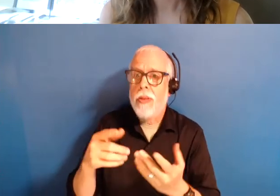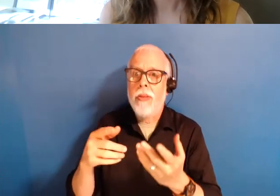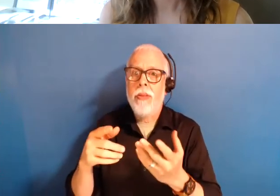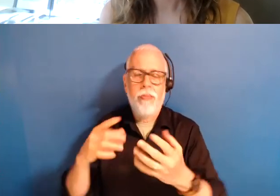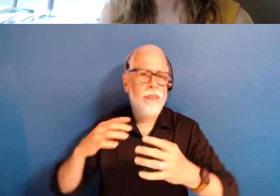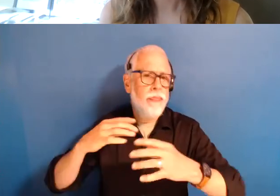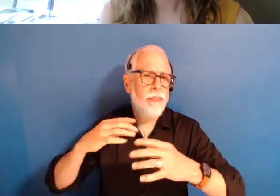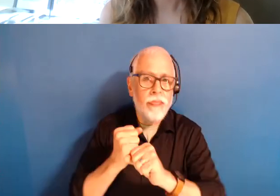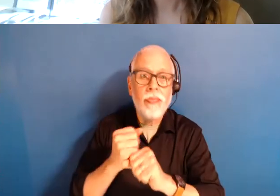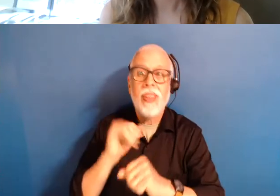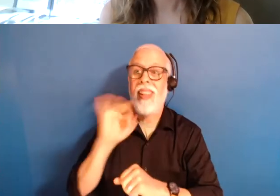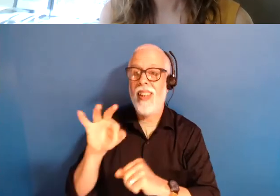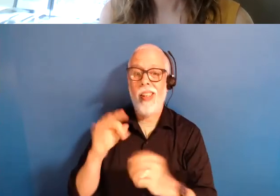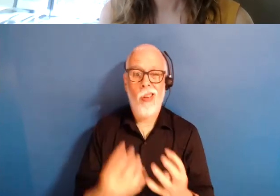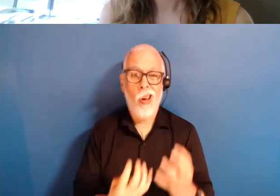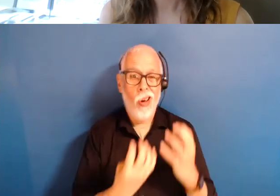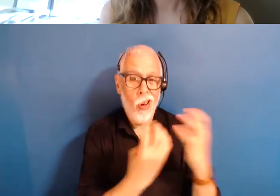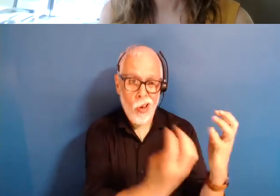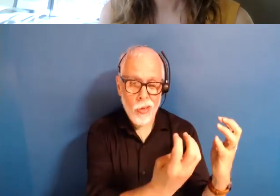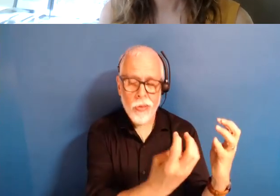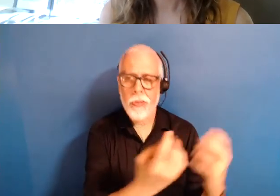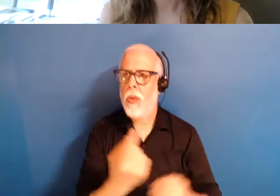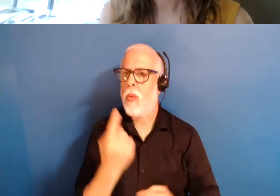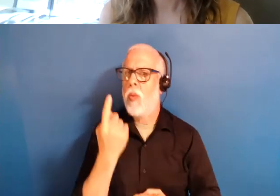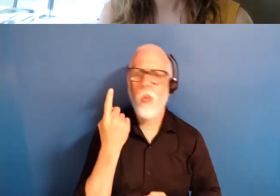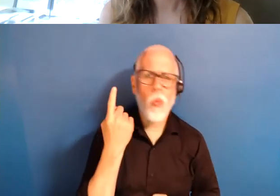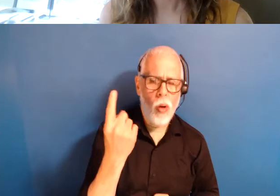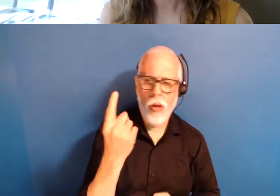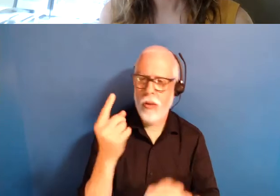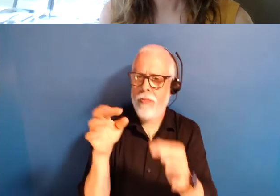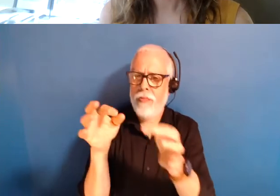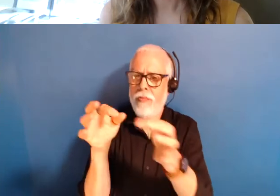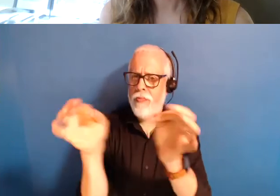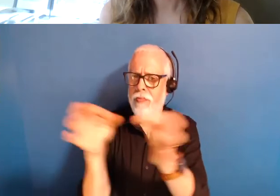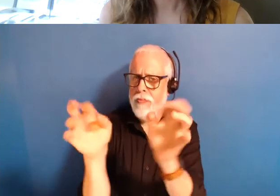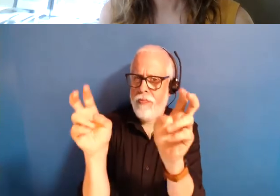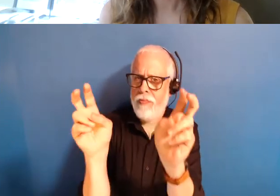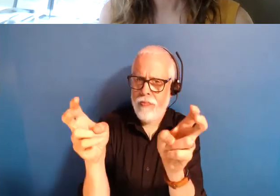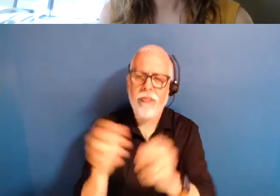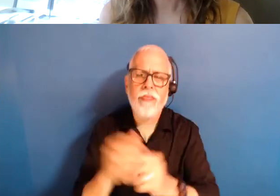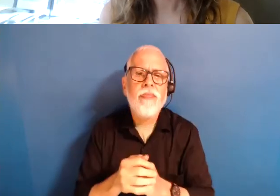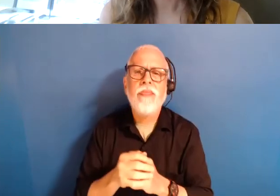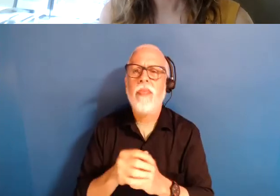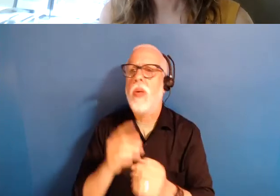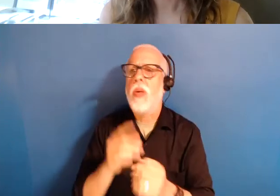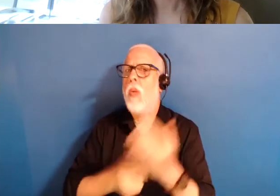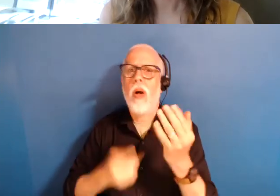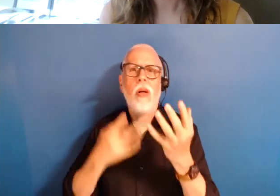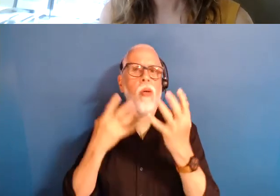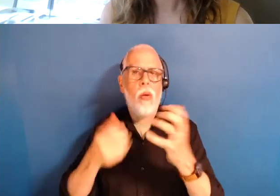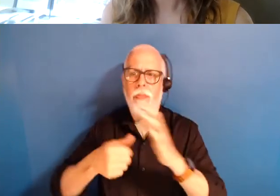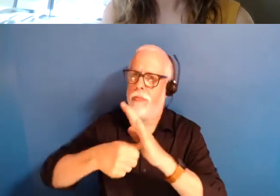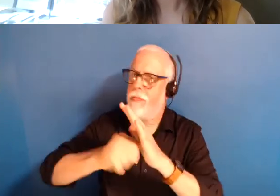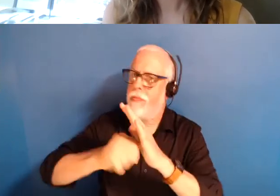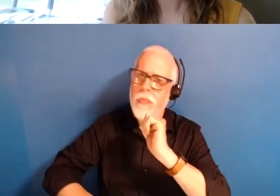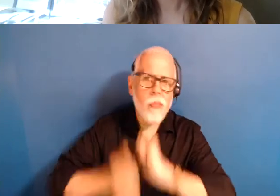summary. So if our audience could take just one piece of information from this event, what would you want it to be?